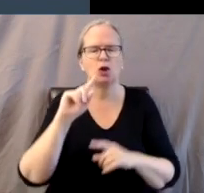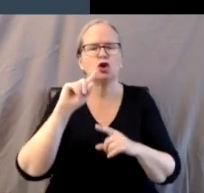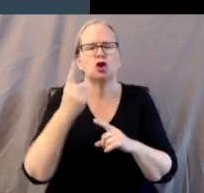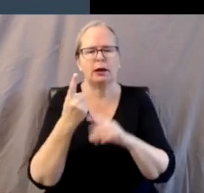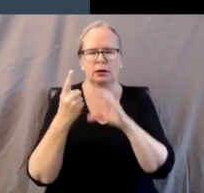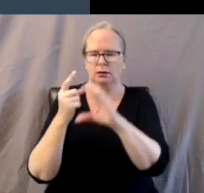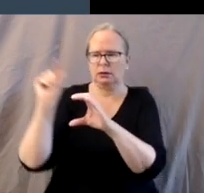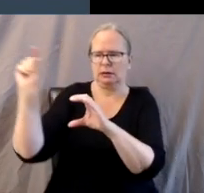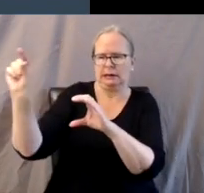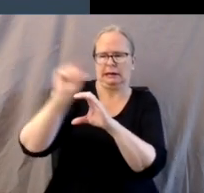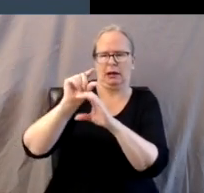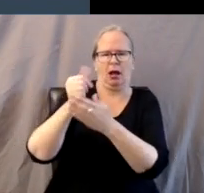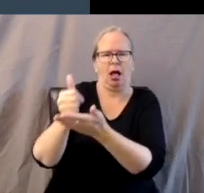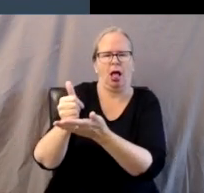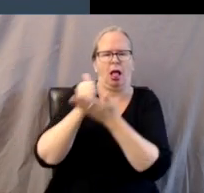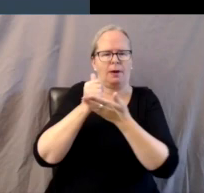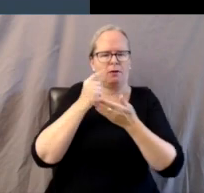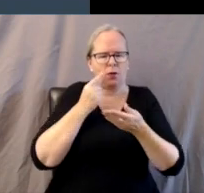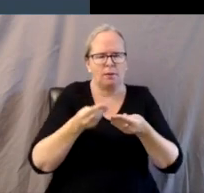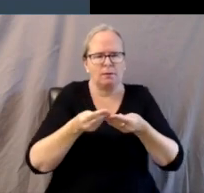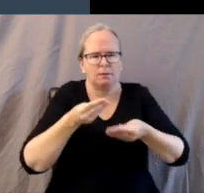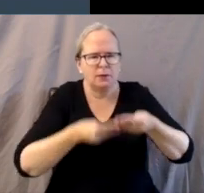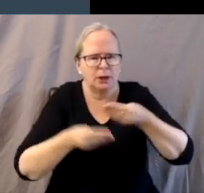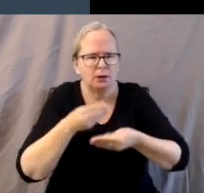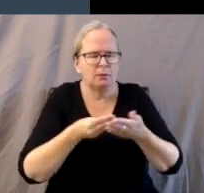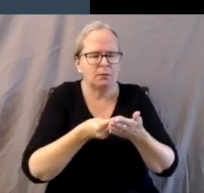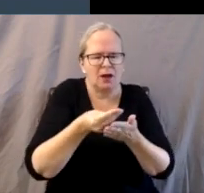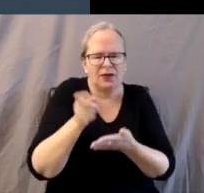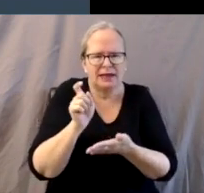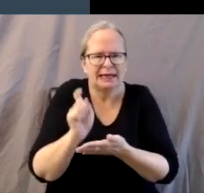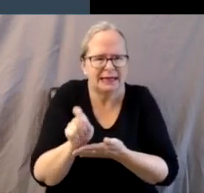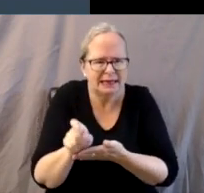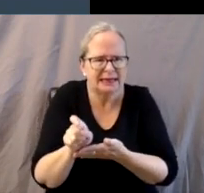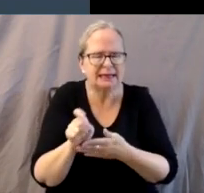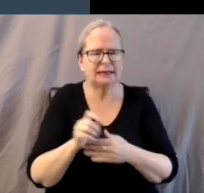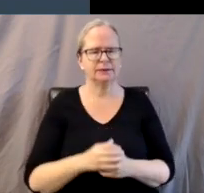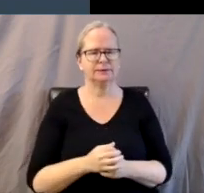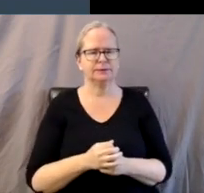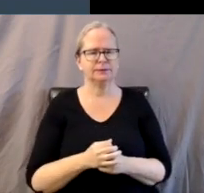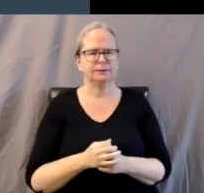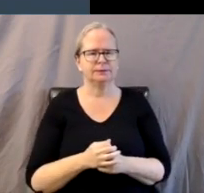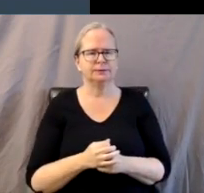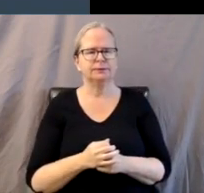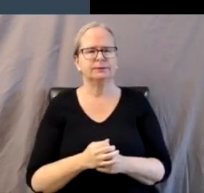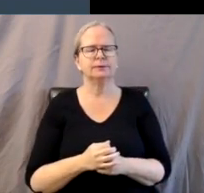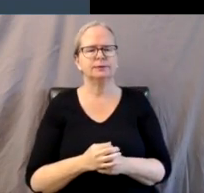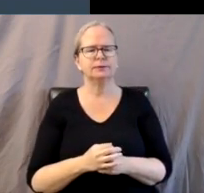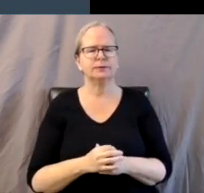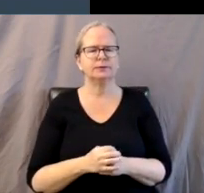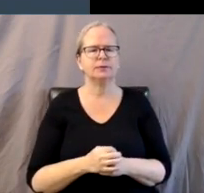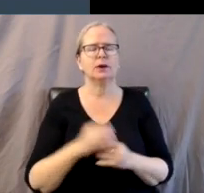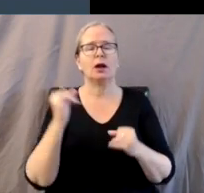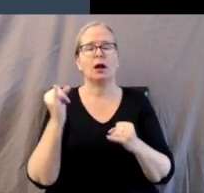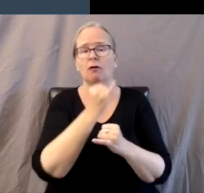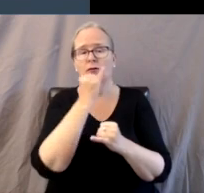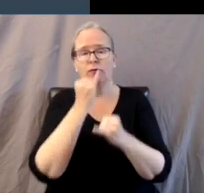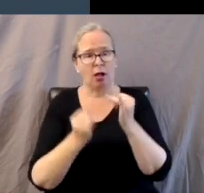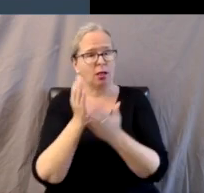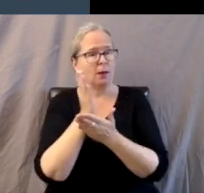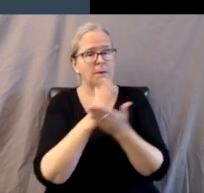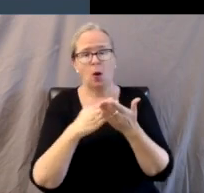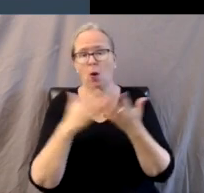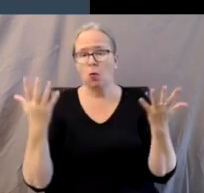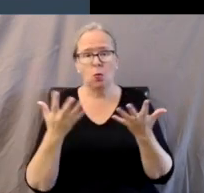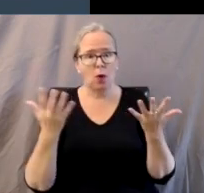So, and our final guiding principle at Basic Income Calgary is that it should not impact the current recipients of income